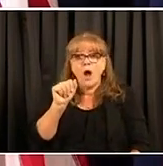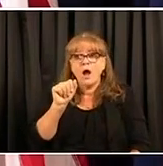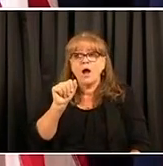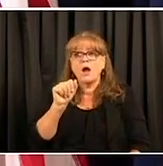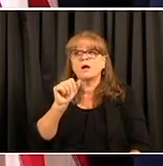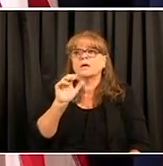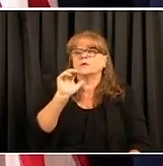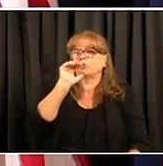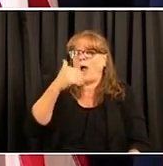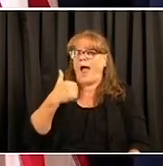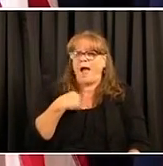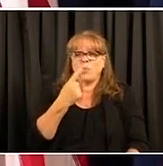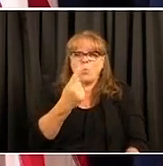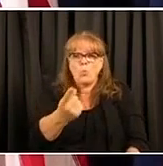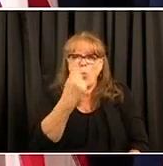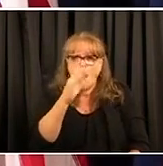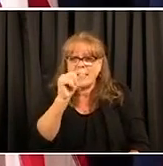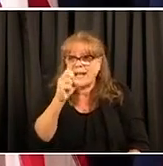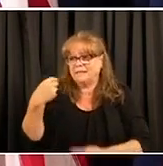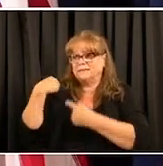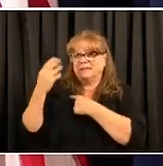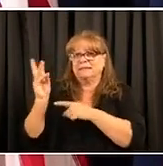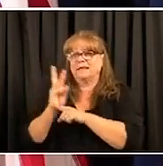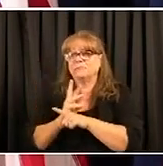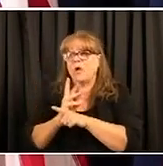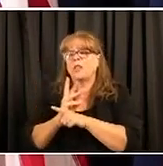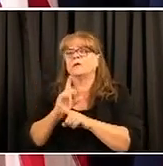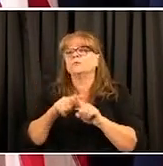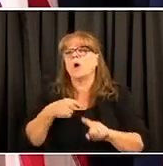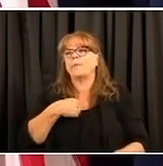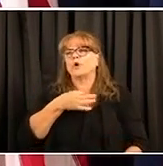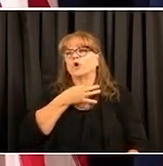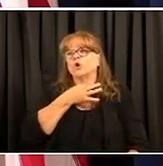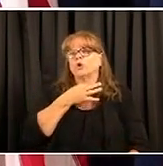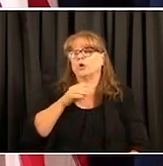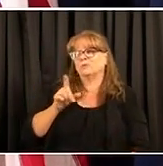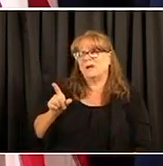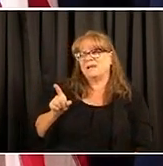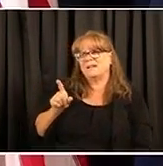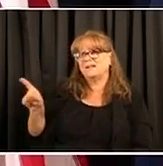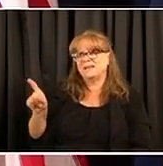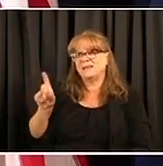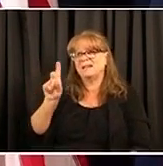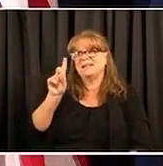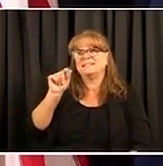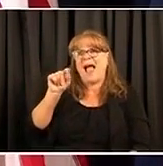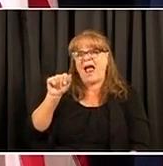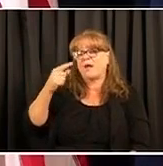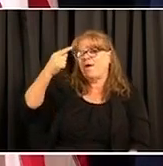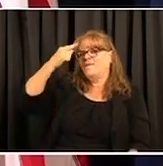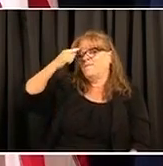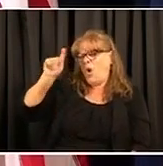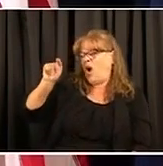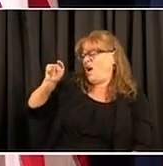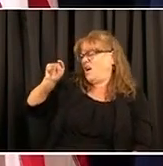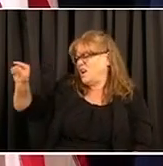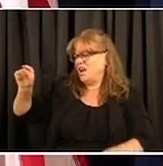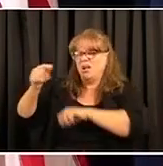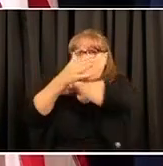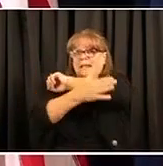curious about what the data is with what a county that's never had any cases in counties that have had, in some